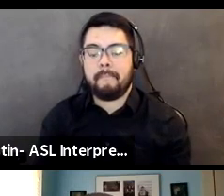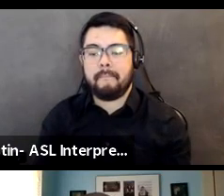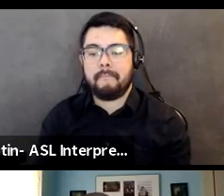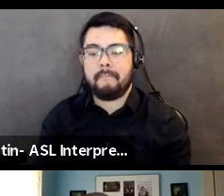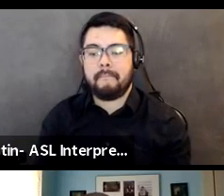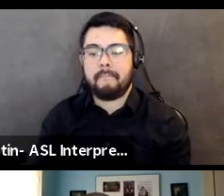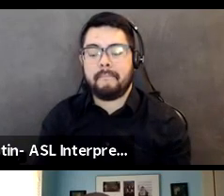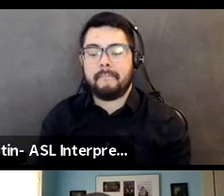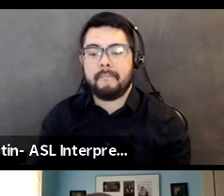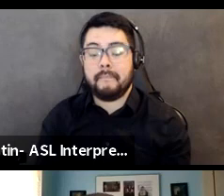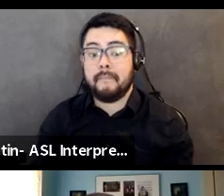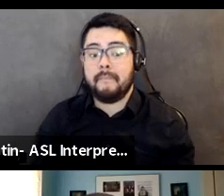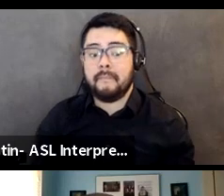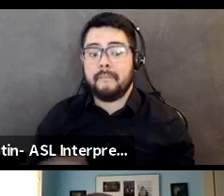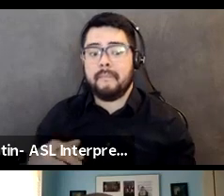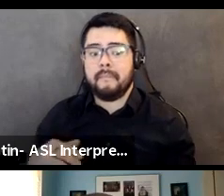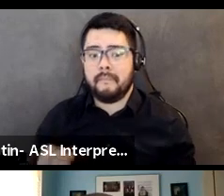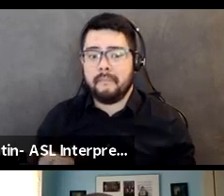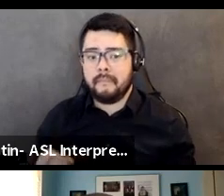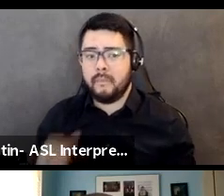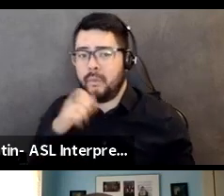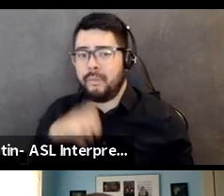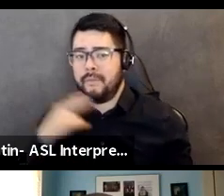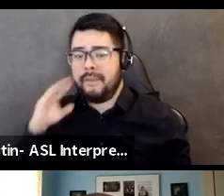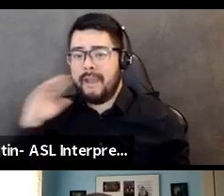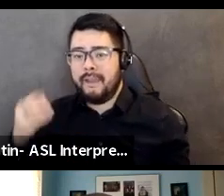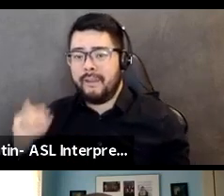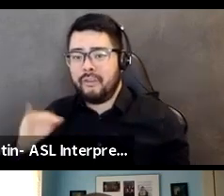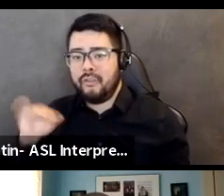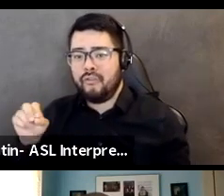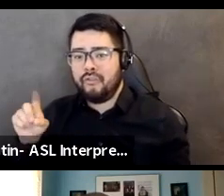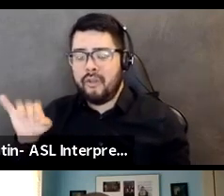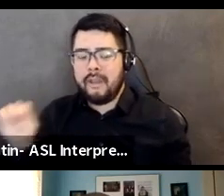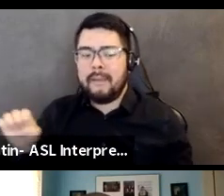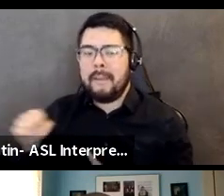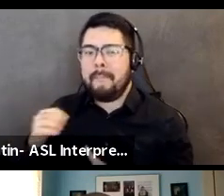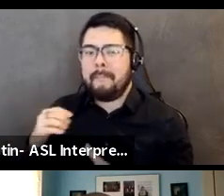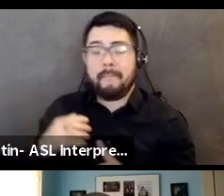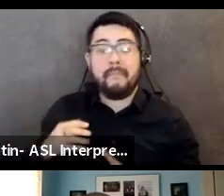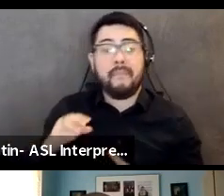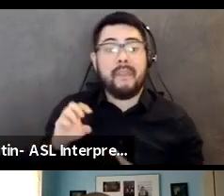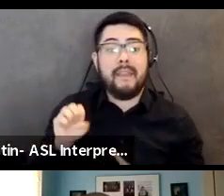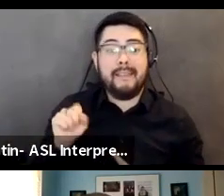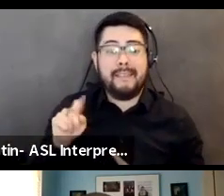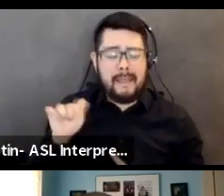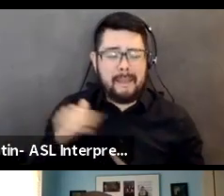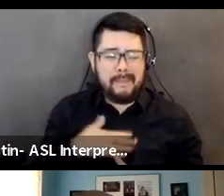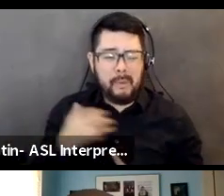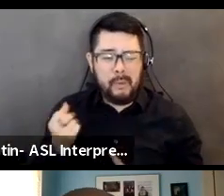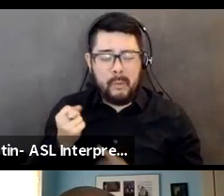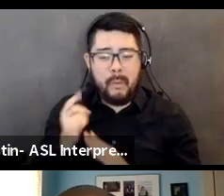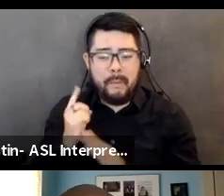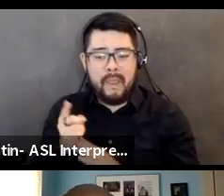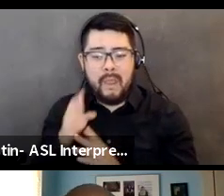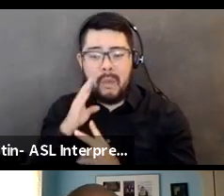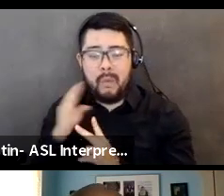mr hello this is jody miss cantrell one moment please we're going to proceed with a speaker before you thank